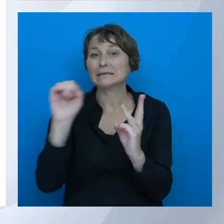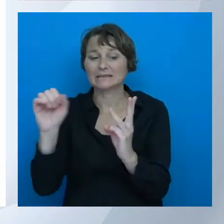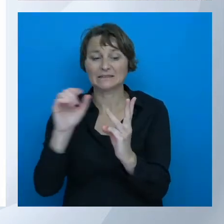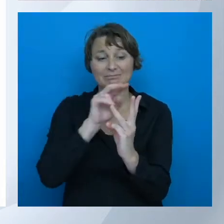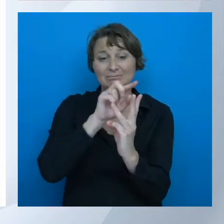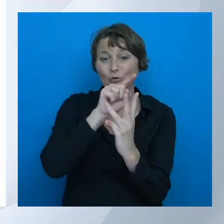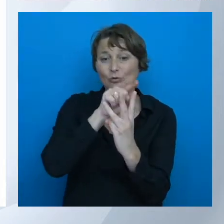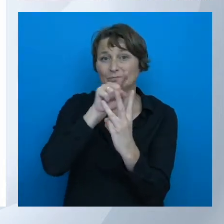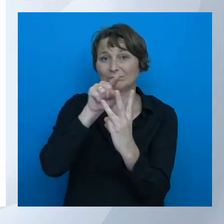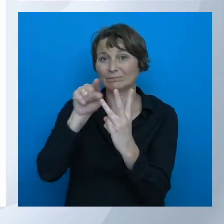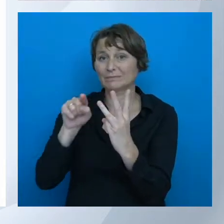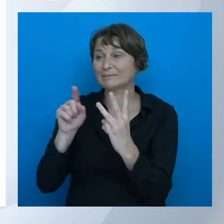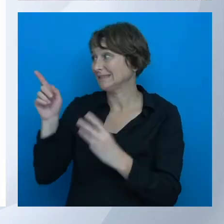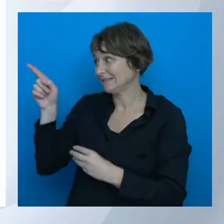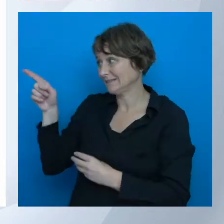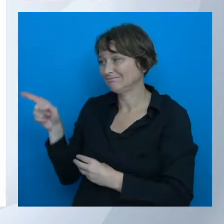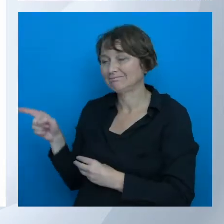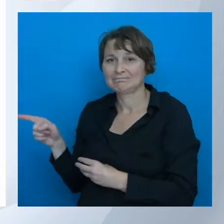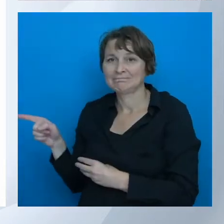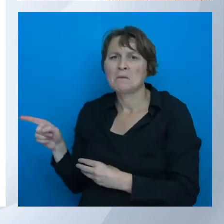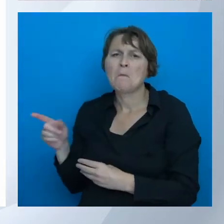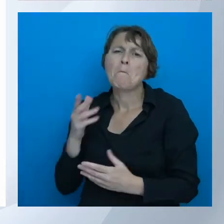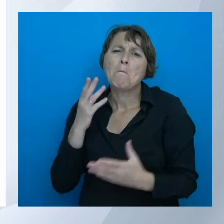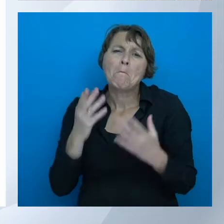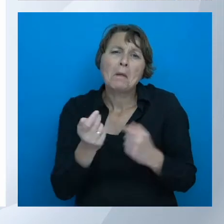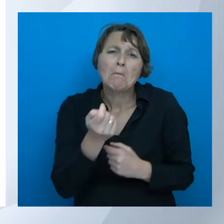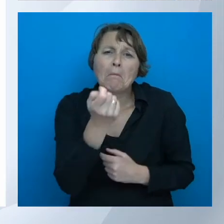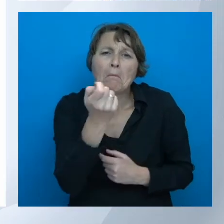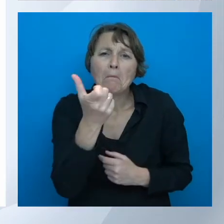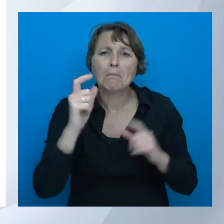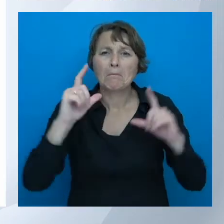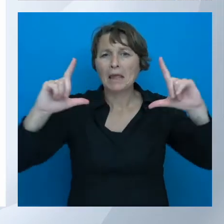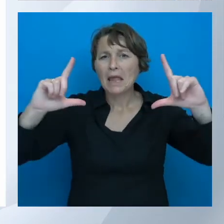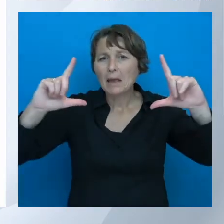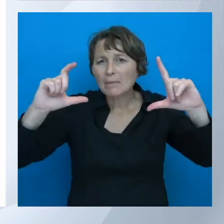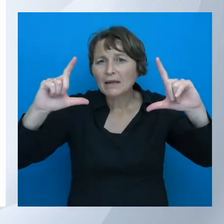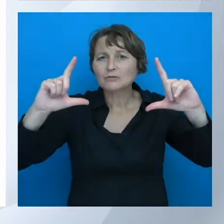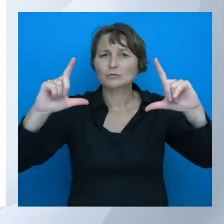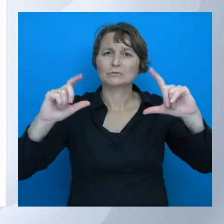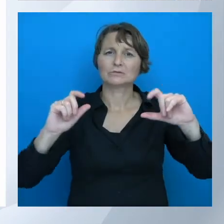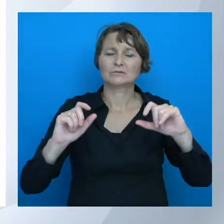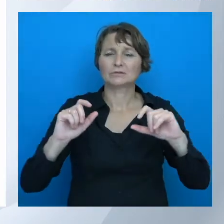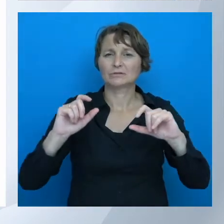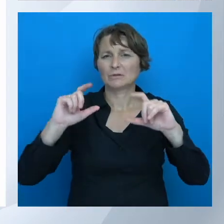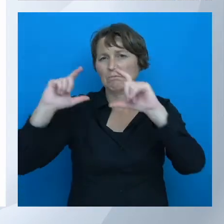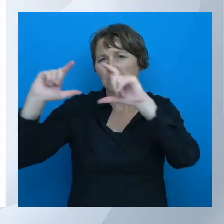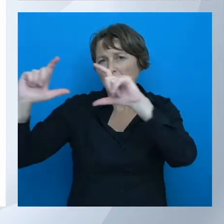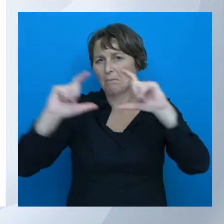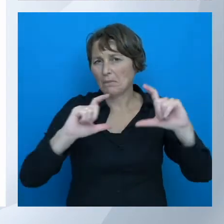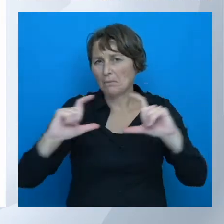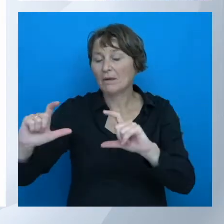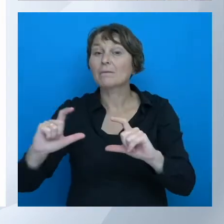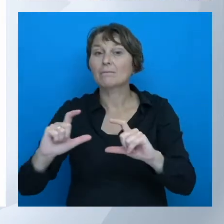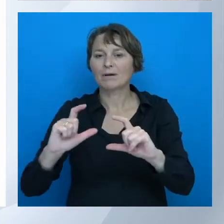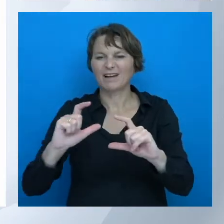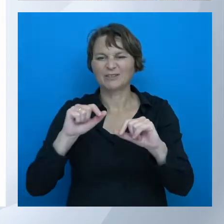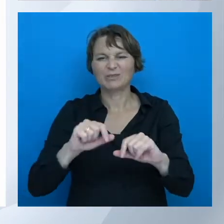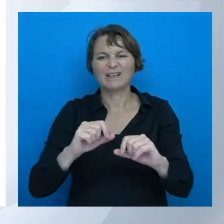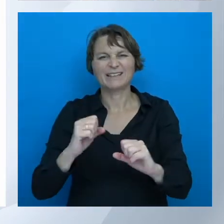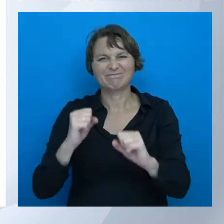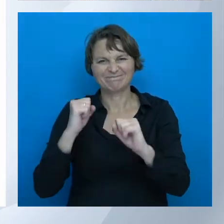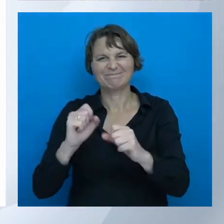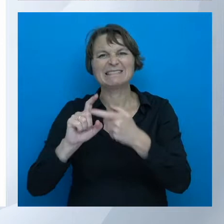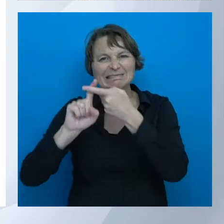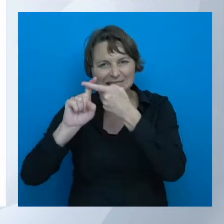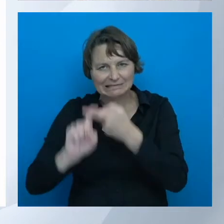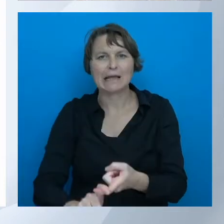Maybe some images if you want to show images, they are available as well, but the focus is on that static content. And